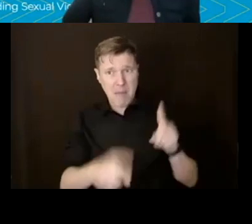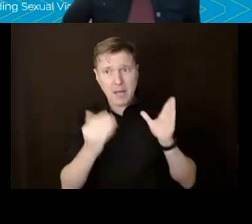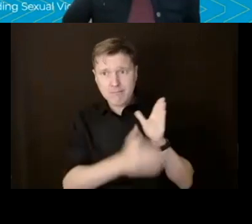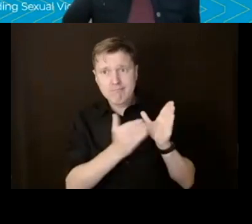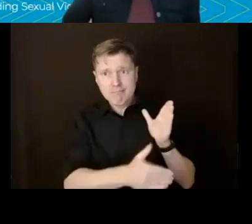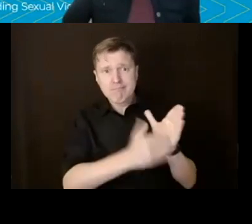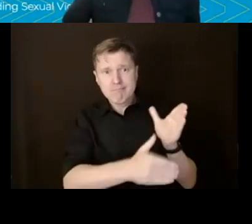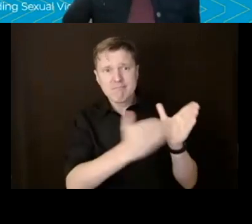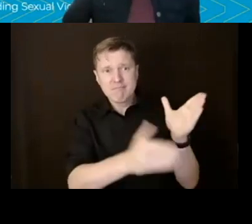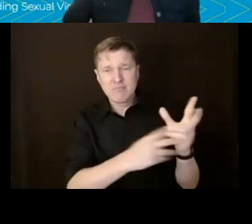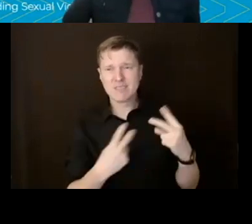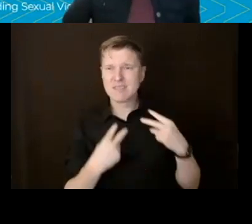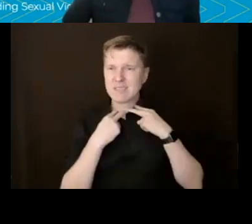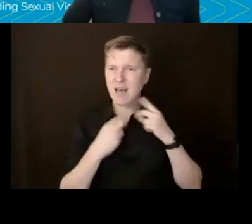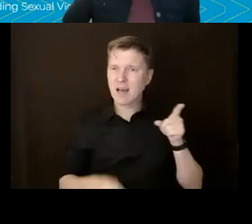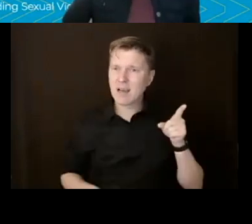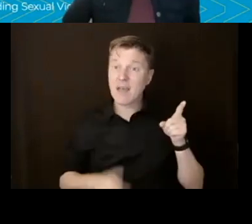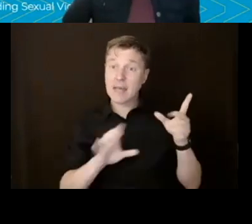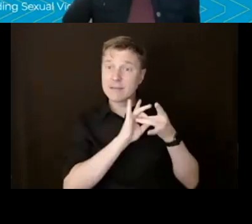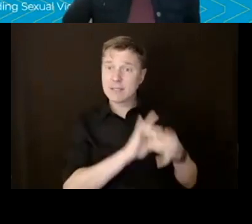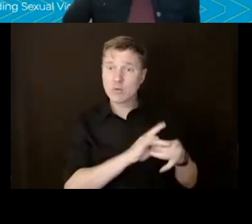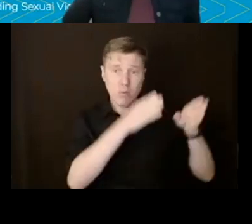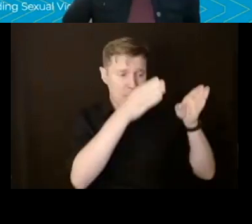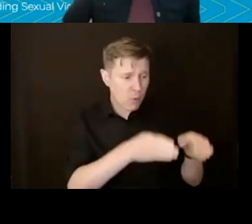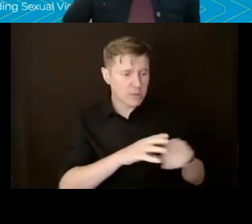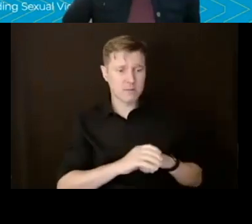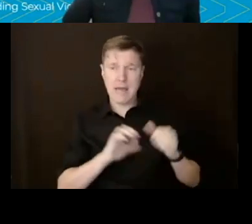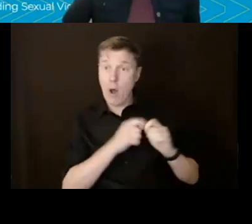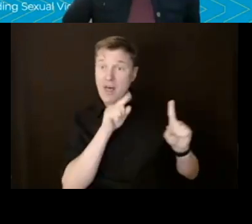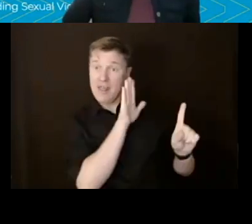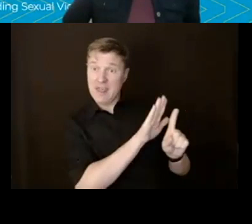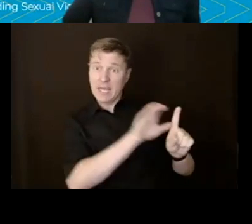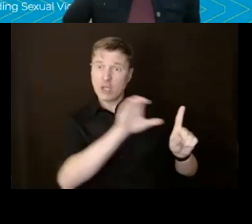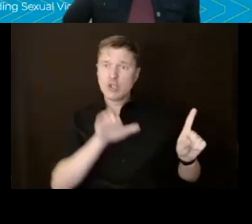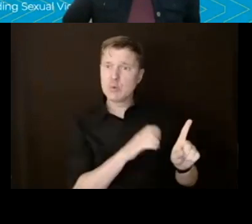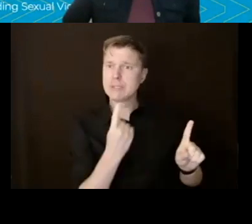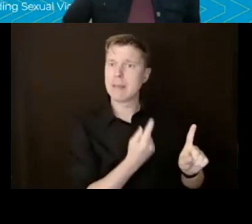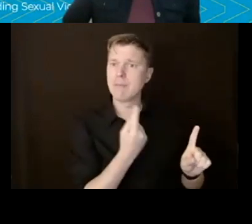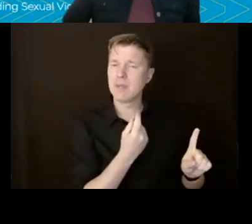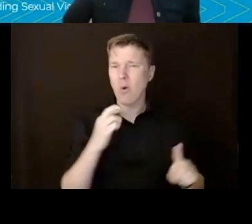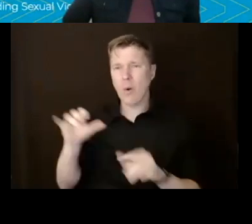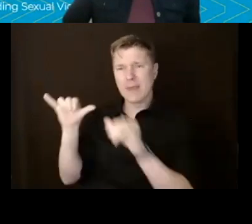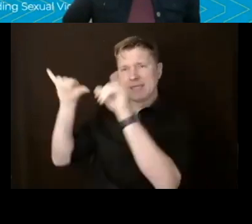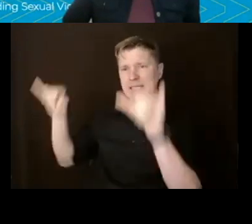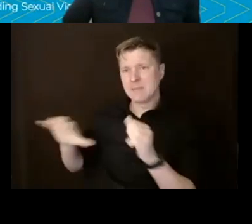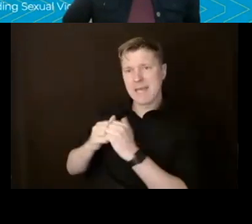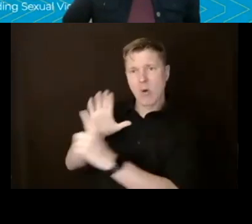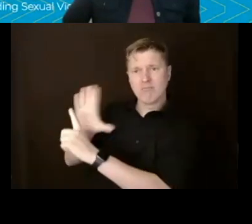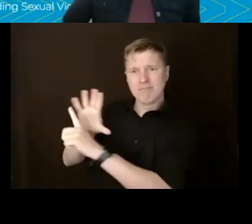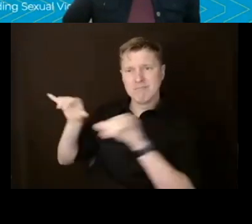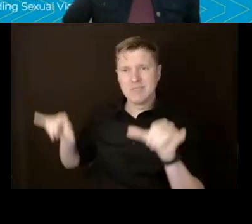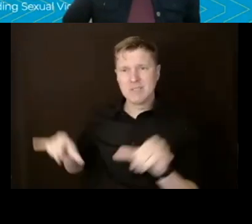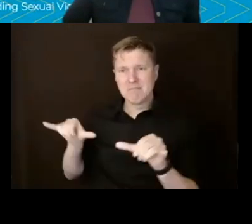to be connected to individuals and how they do something, or systems and how they do something,